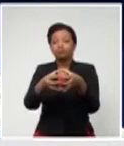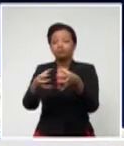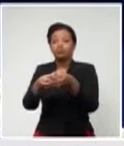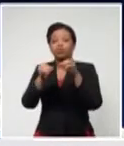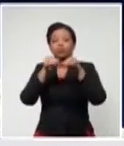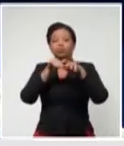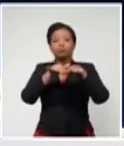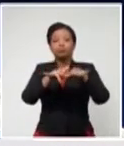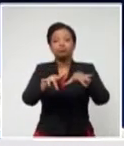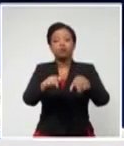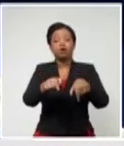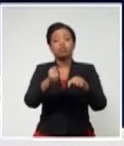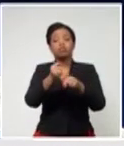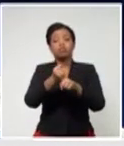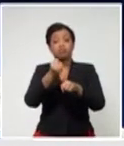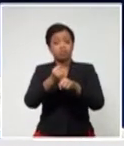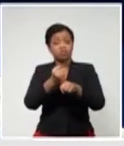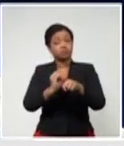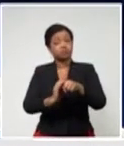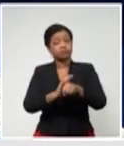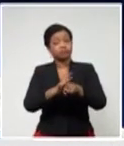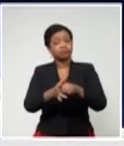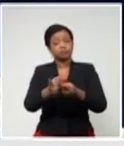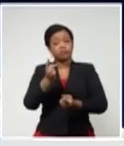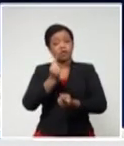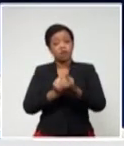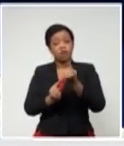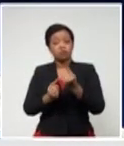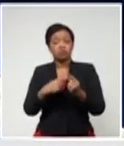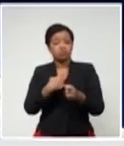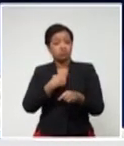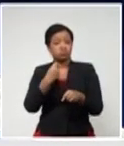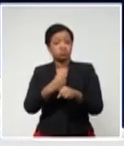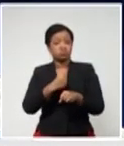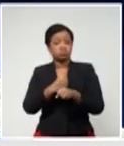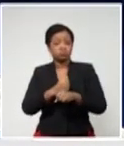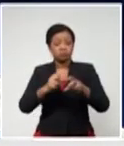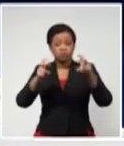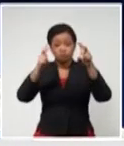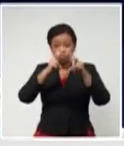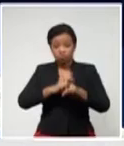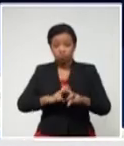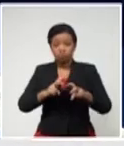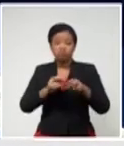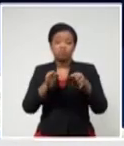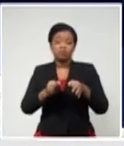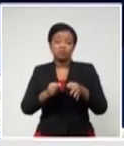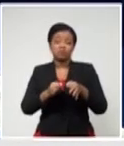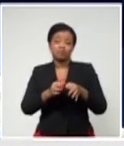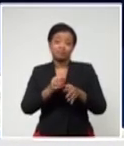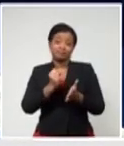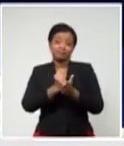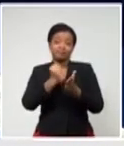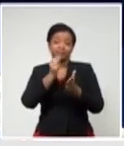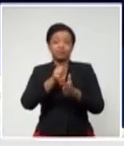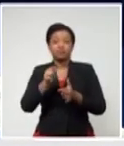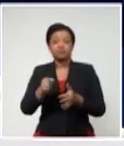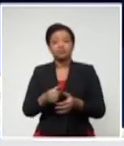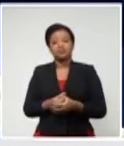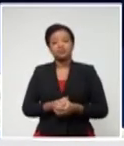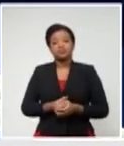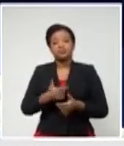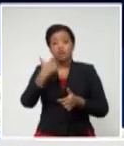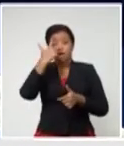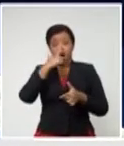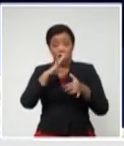of Artemisa shows how violating measures and restrictions directly affects the spread and transmission of the